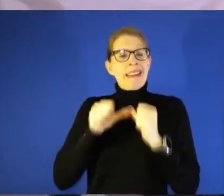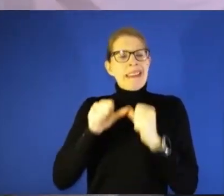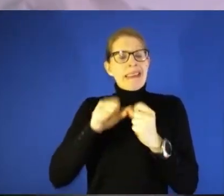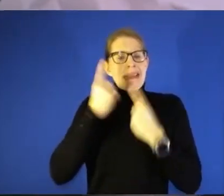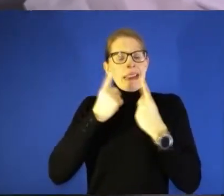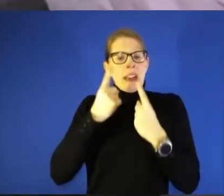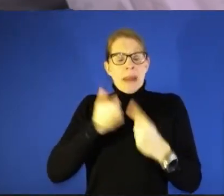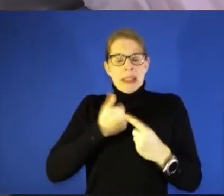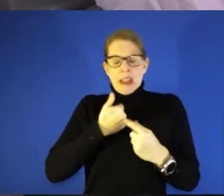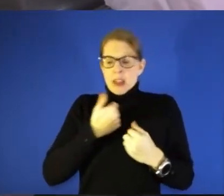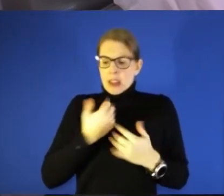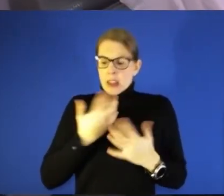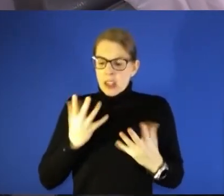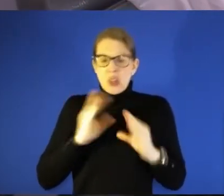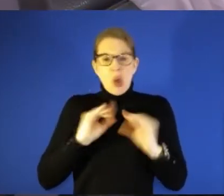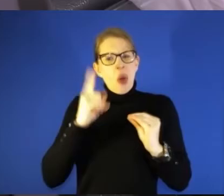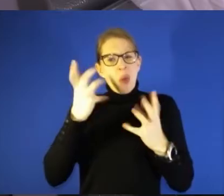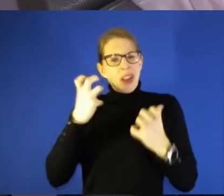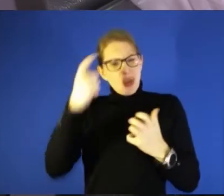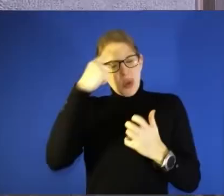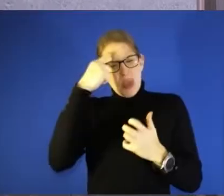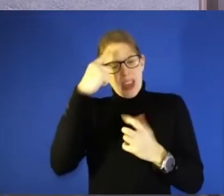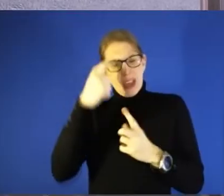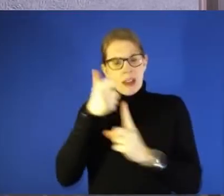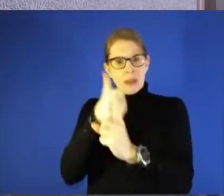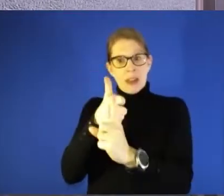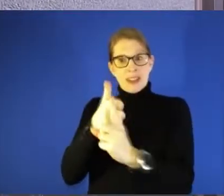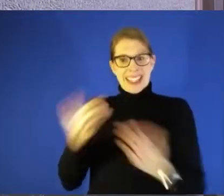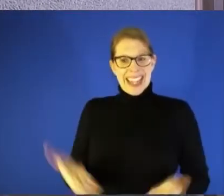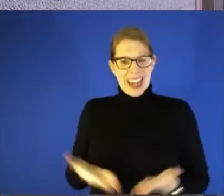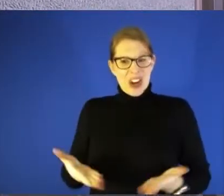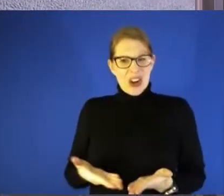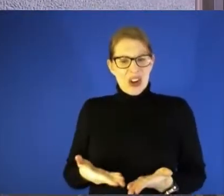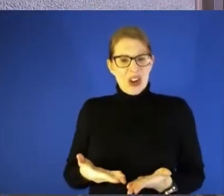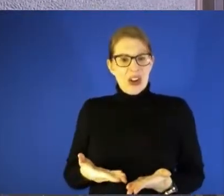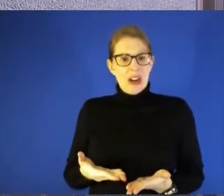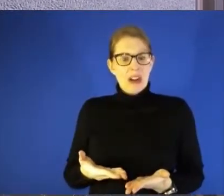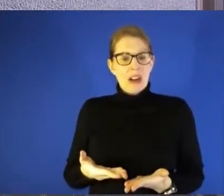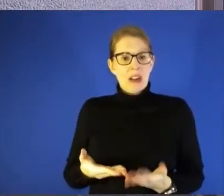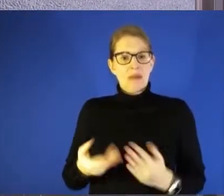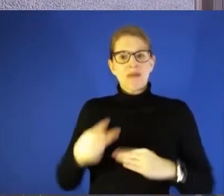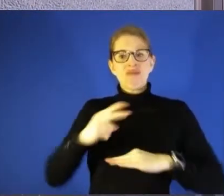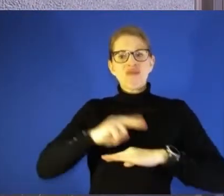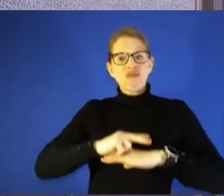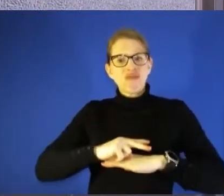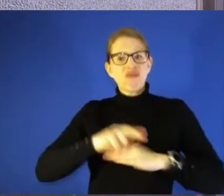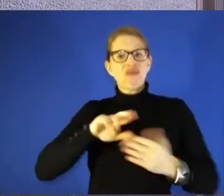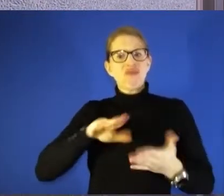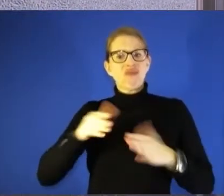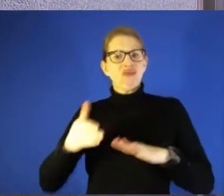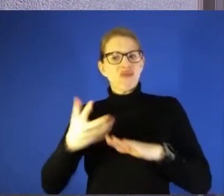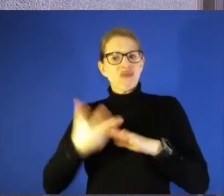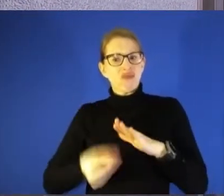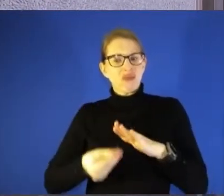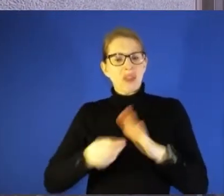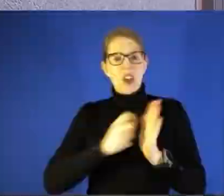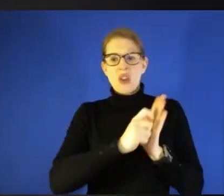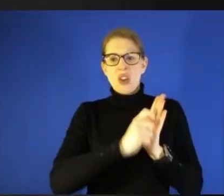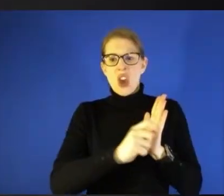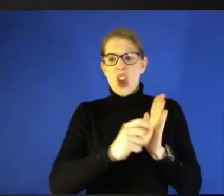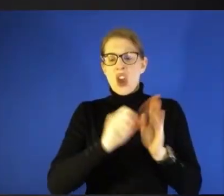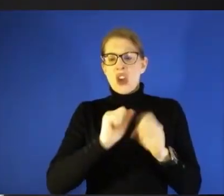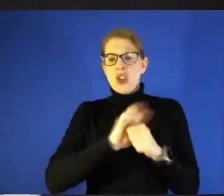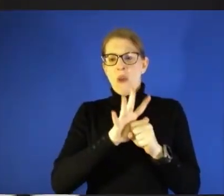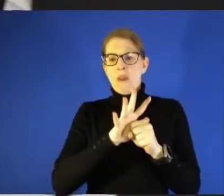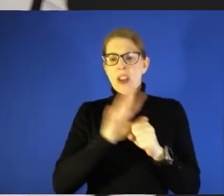myself, no one wants to think of themselves here, lying here, or a loved one lying here, especially with the word COVID written on a bag. But Dr.